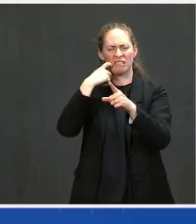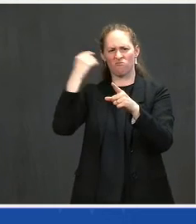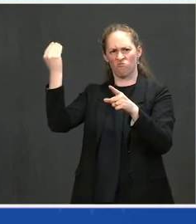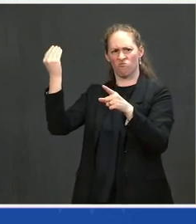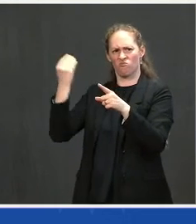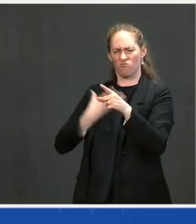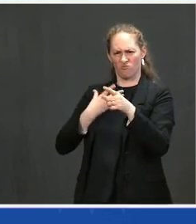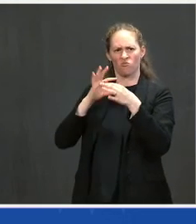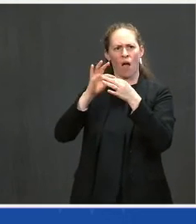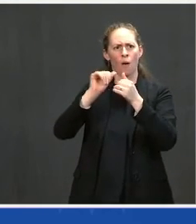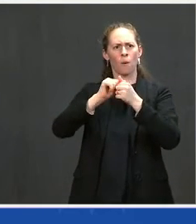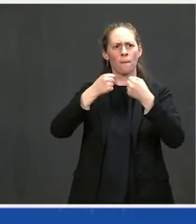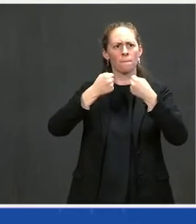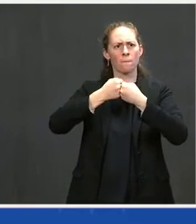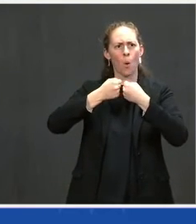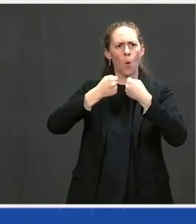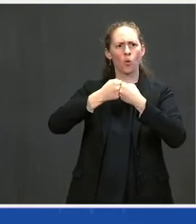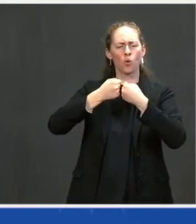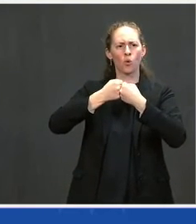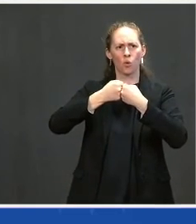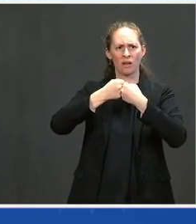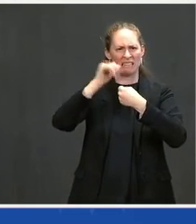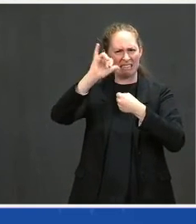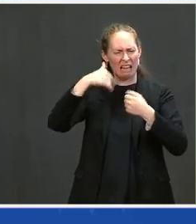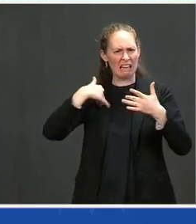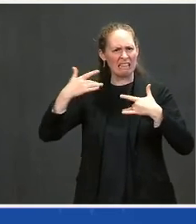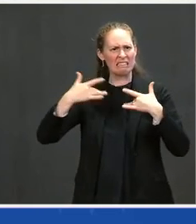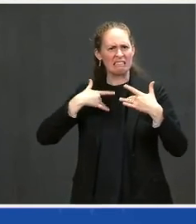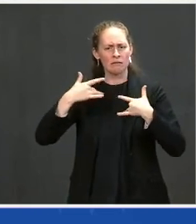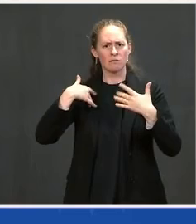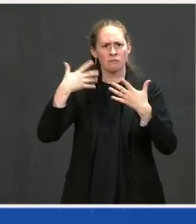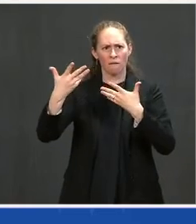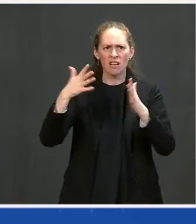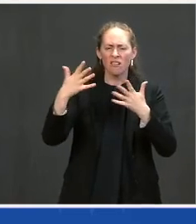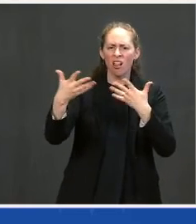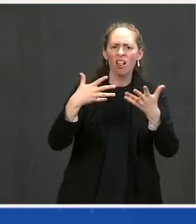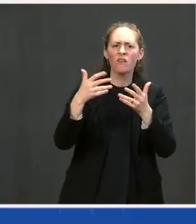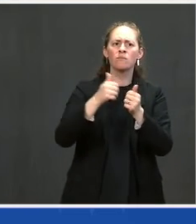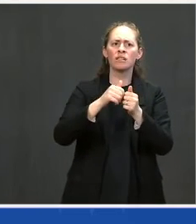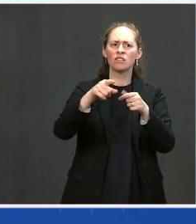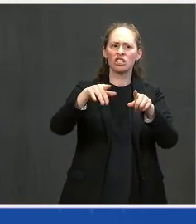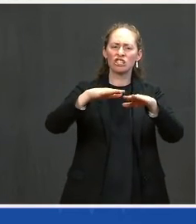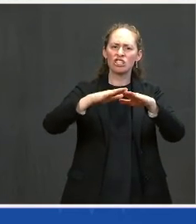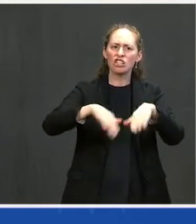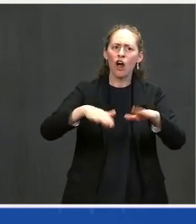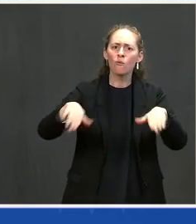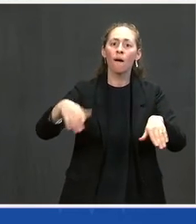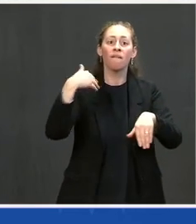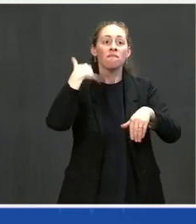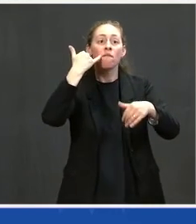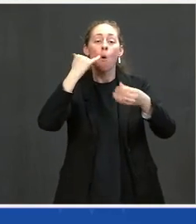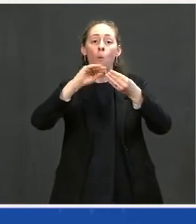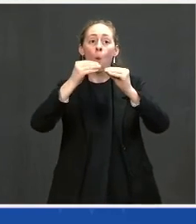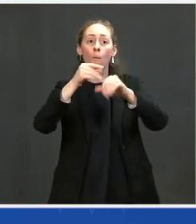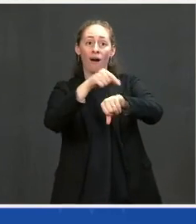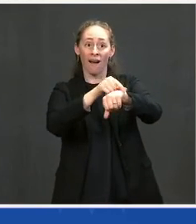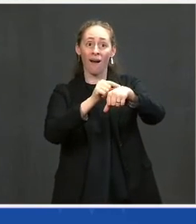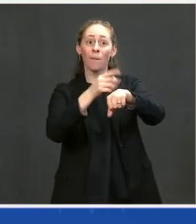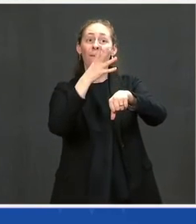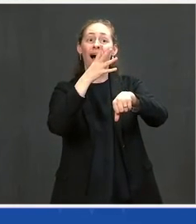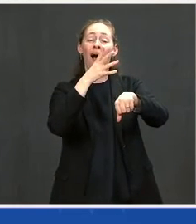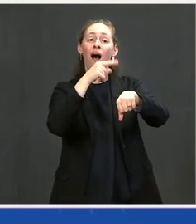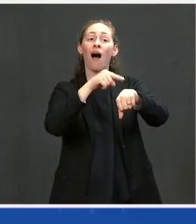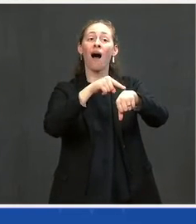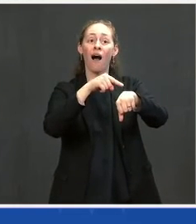pair of siblings who came in on Monday, were detained by CBP, had the phone number for their mother who lives in the U.S. We have contacted